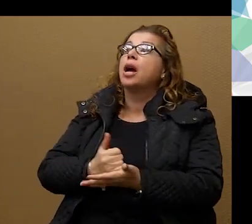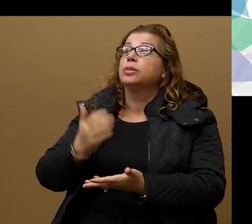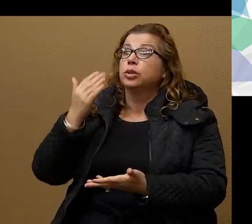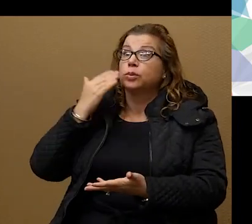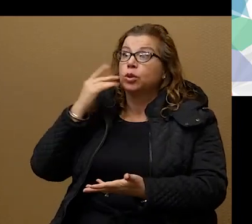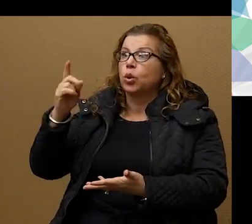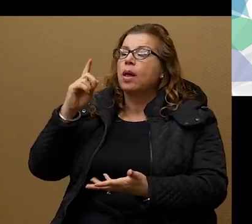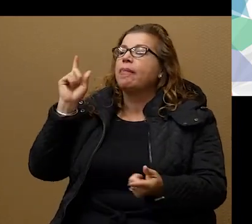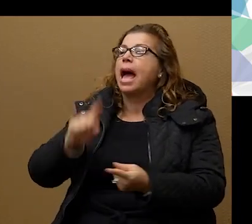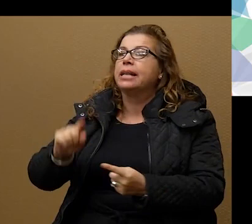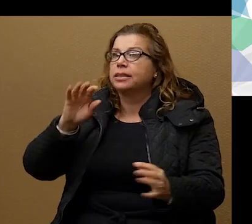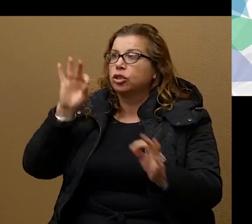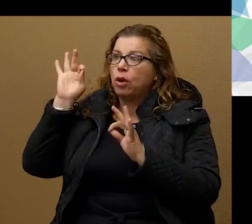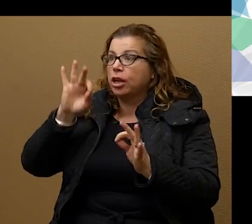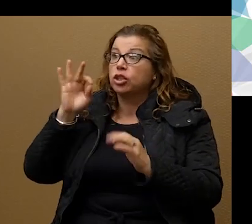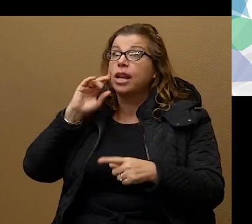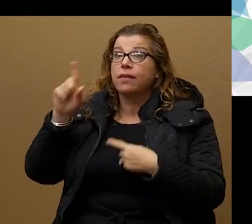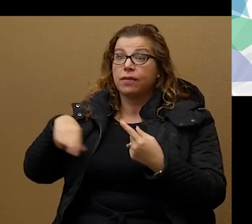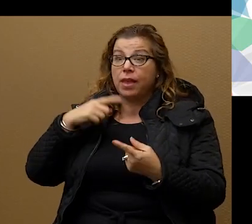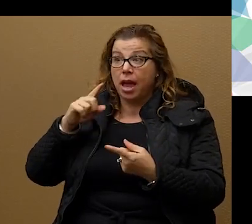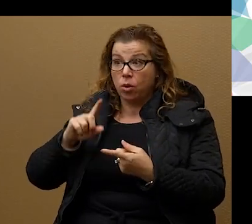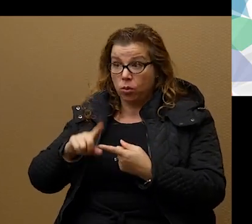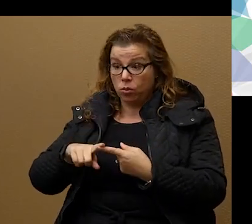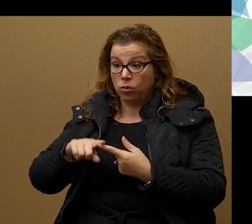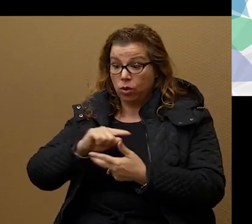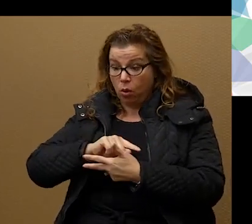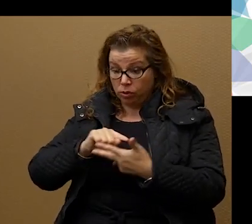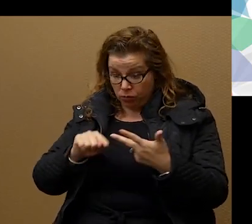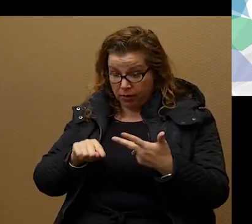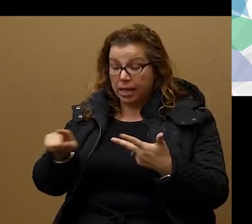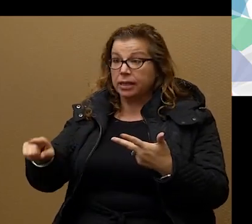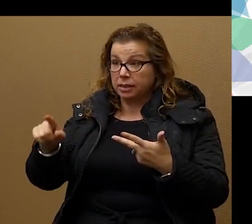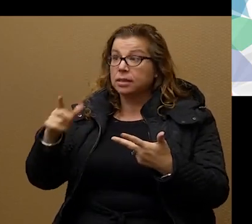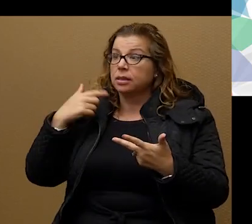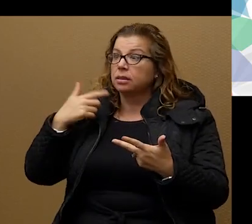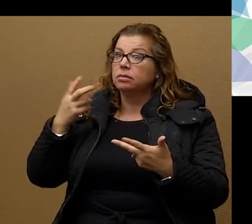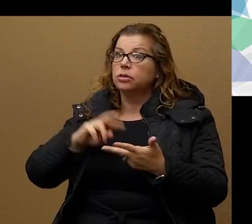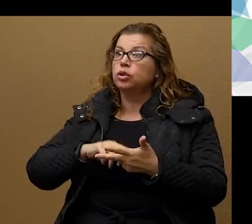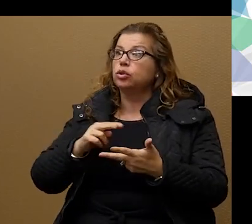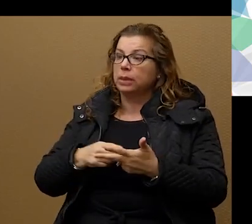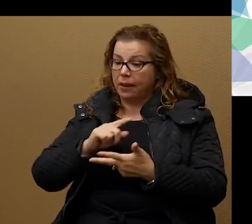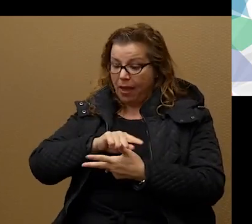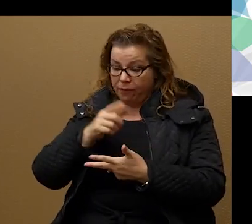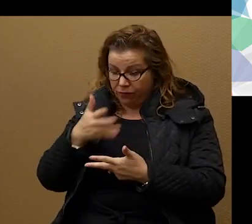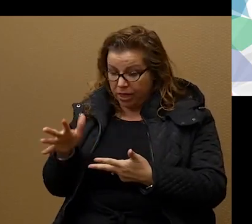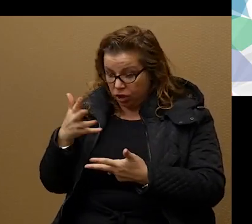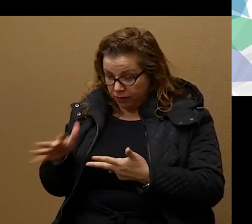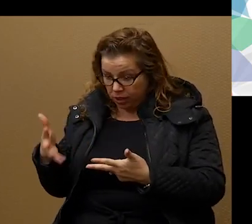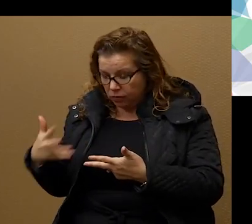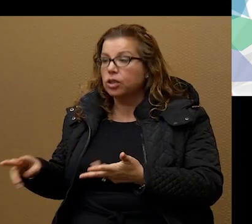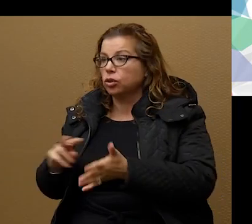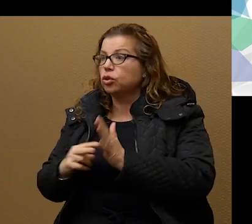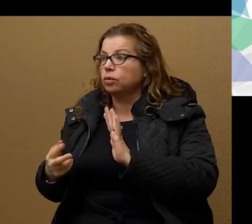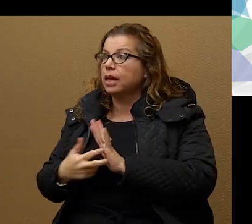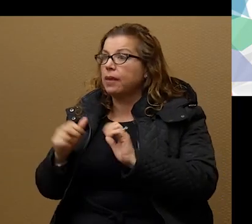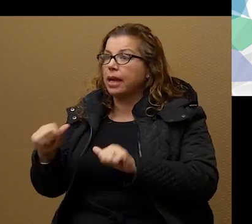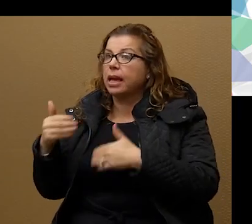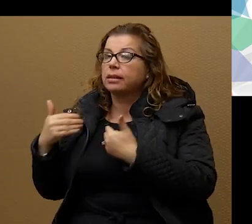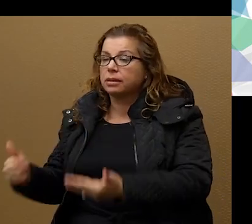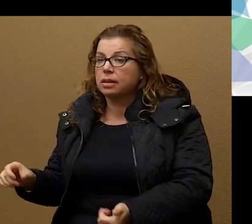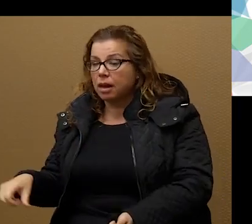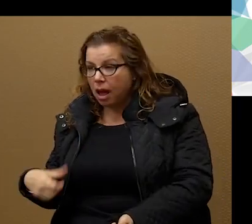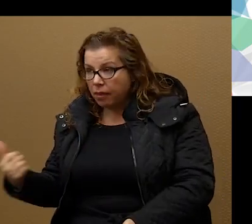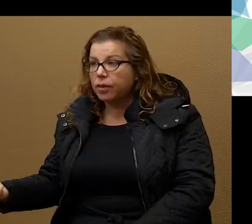things with the structured classroom and the visual schedule. It reduces that. They learn how